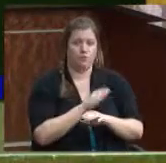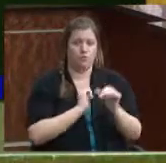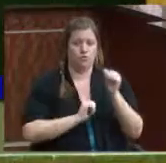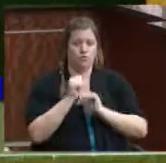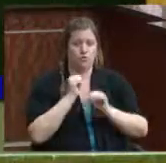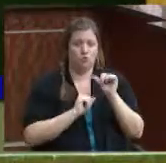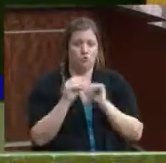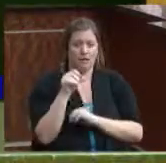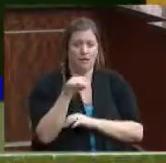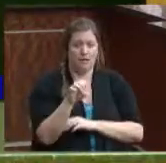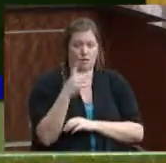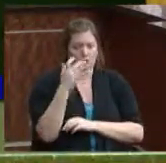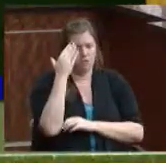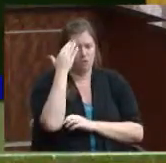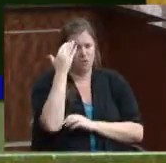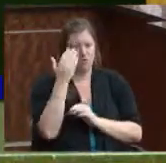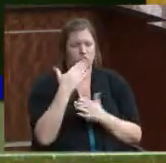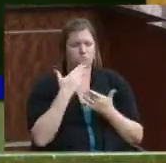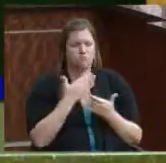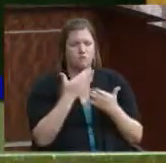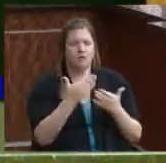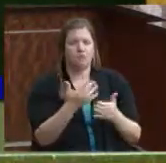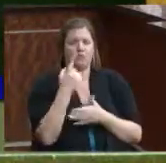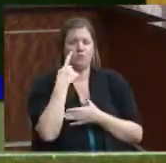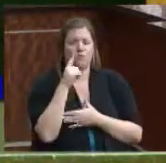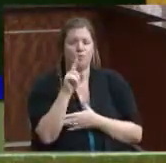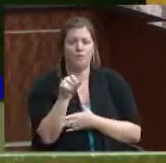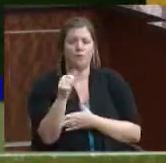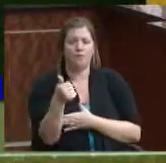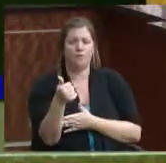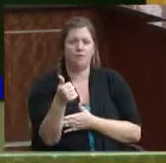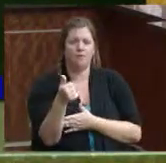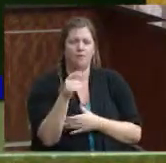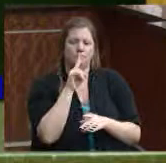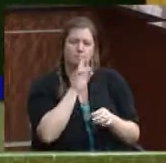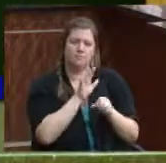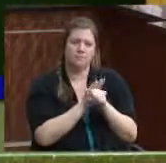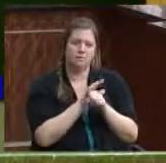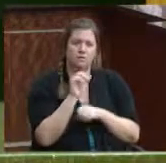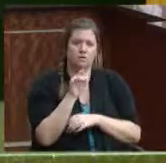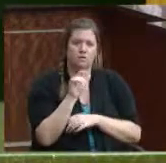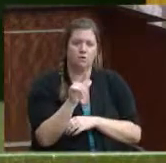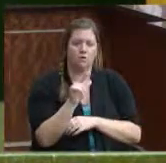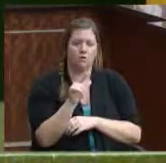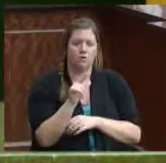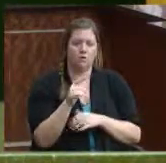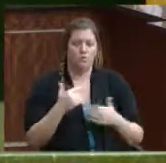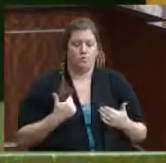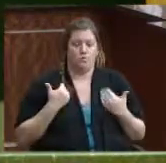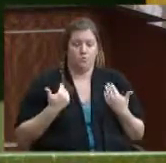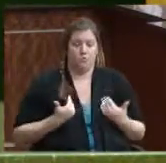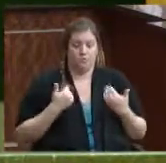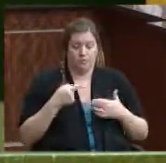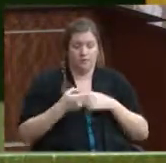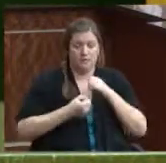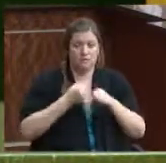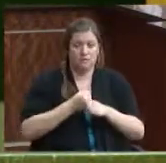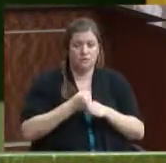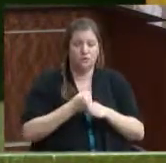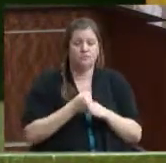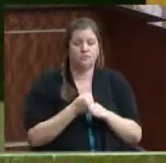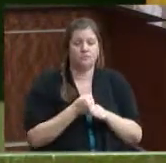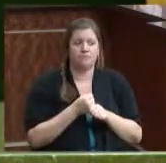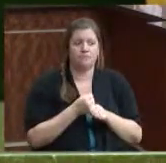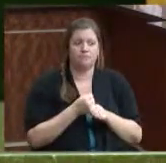want to acknowledge and thank them for all their commitment. I think this year